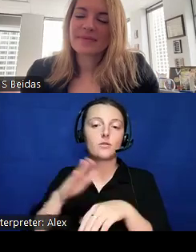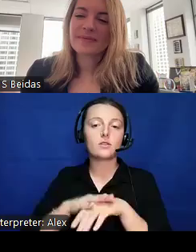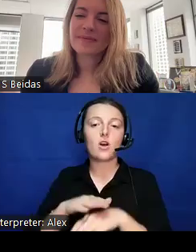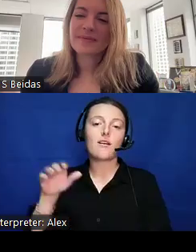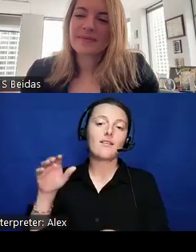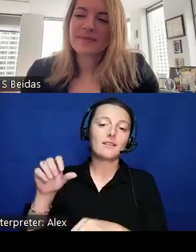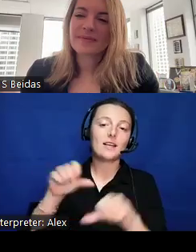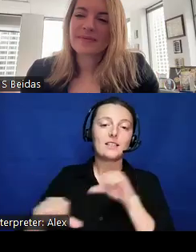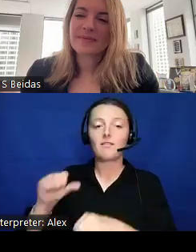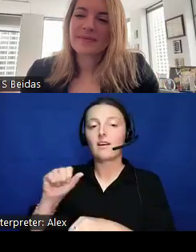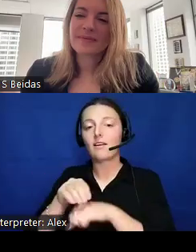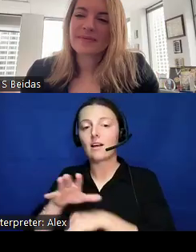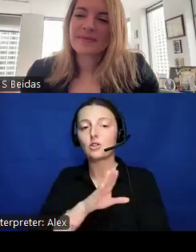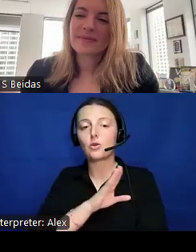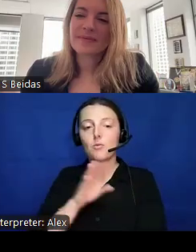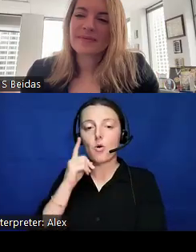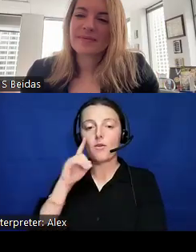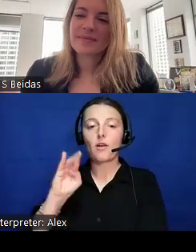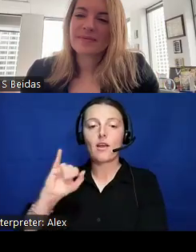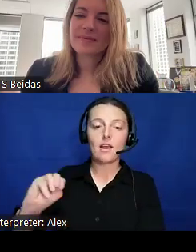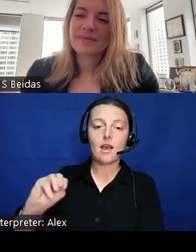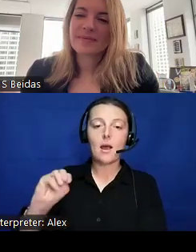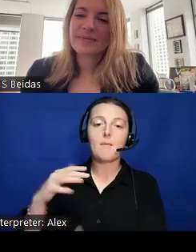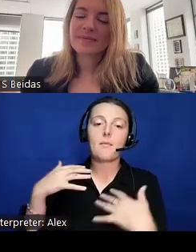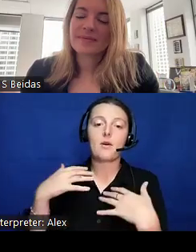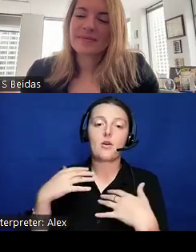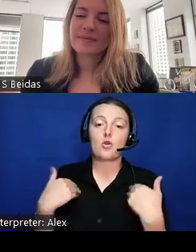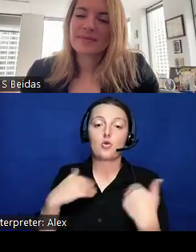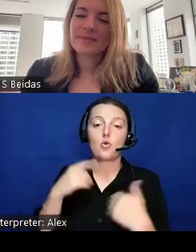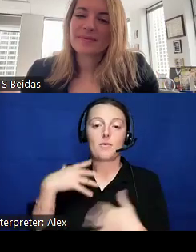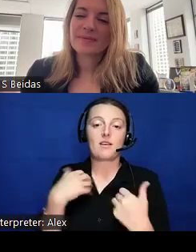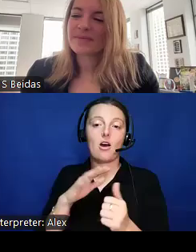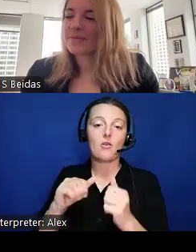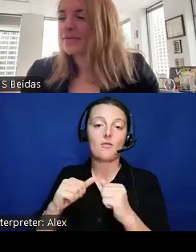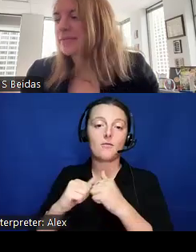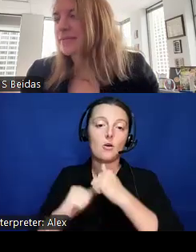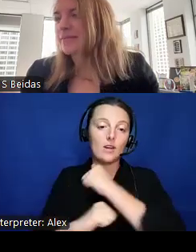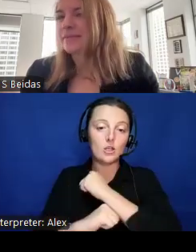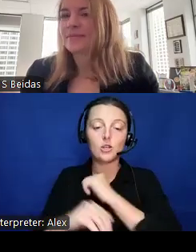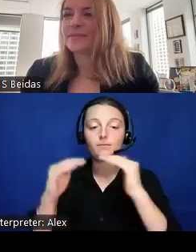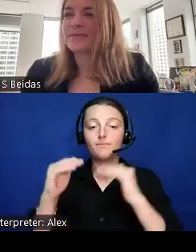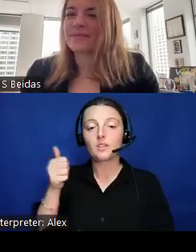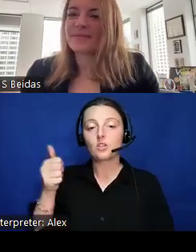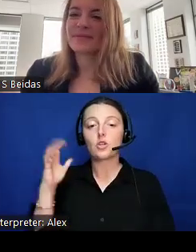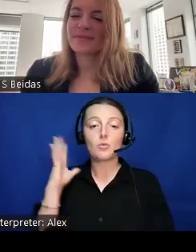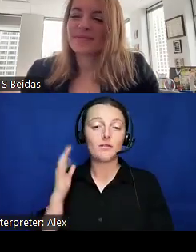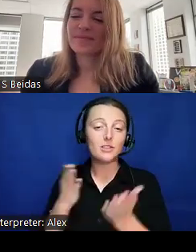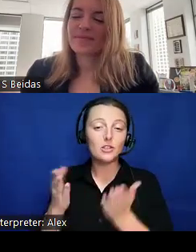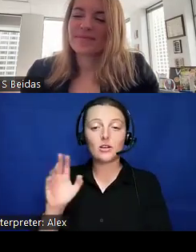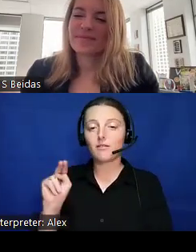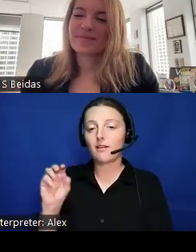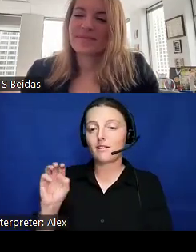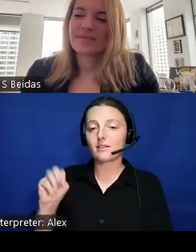Third Generation Foundation. She previously served on the NASM study, Blueprint for a National Prevention Infrastructure for Behavioral